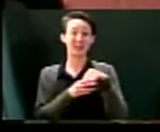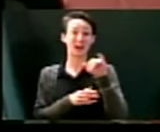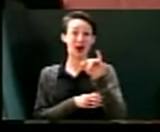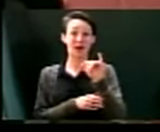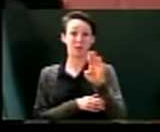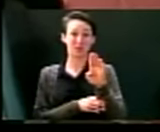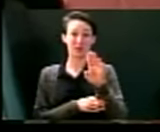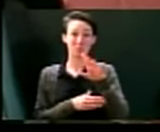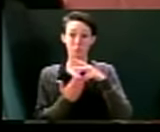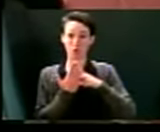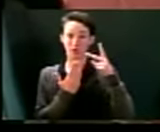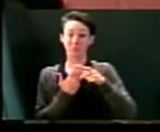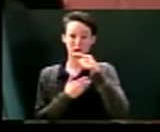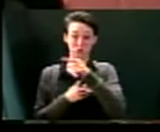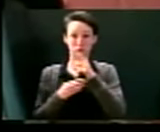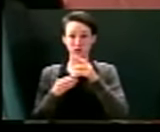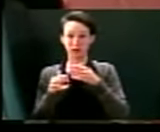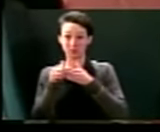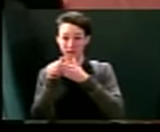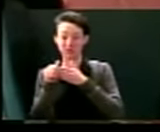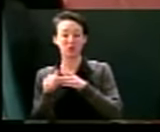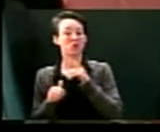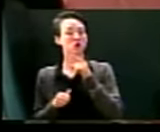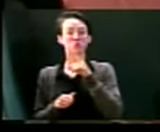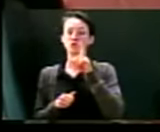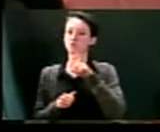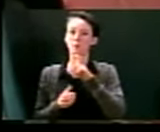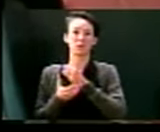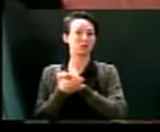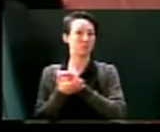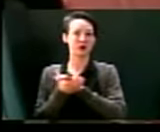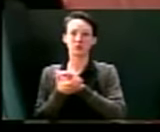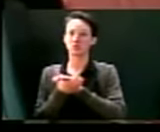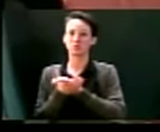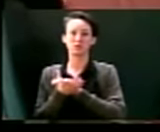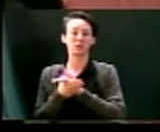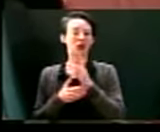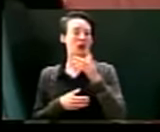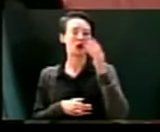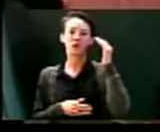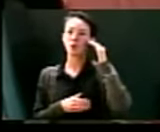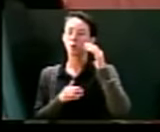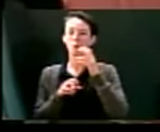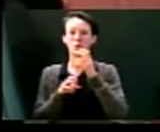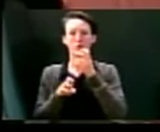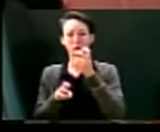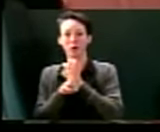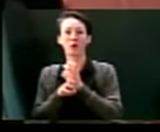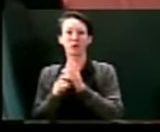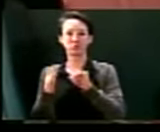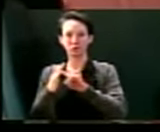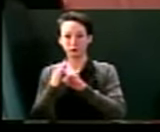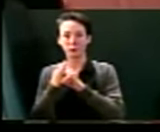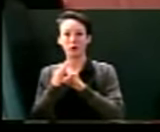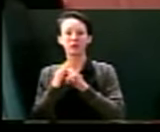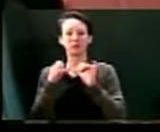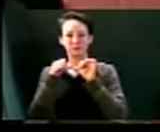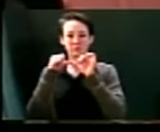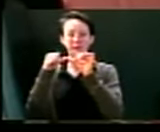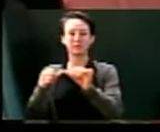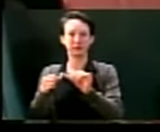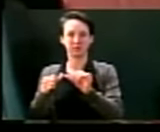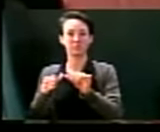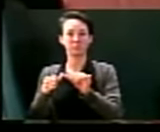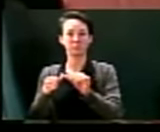of. You should be commended. I know how hard it is to start one of those and to maintain one of those, so I just want to throw that in